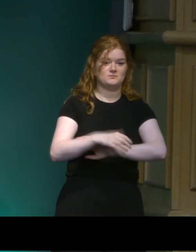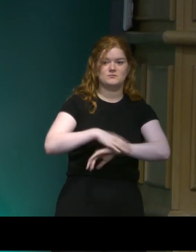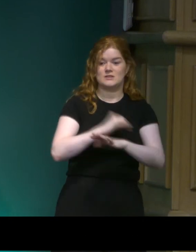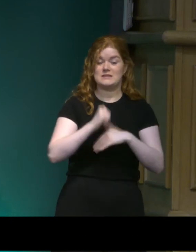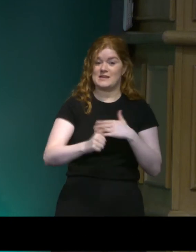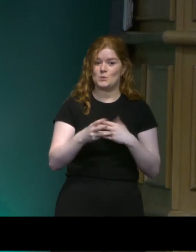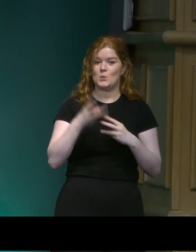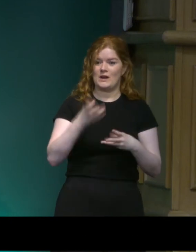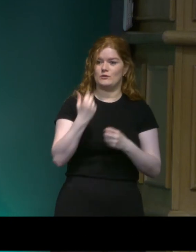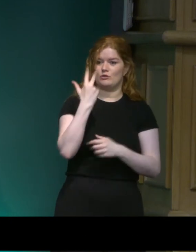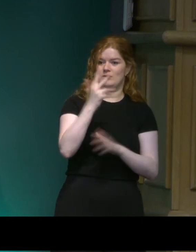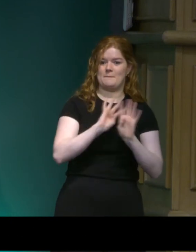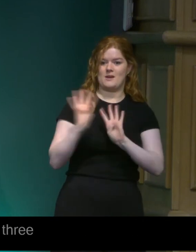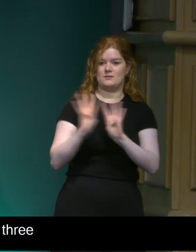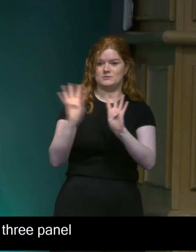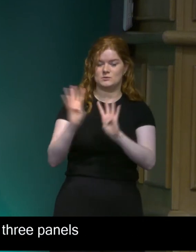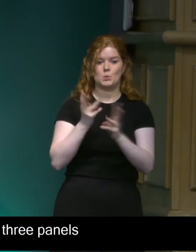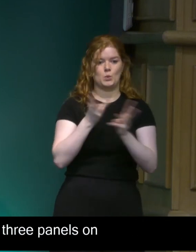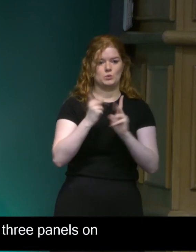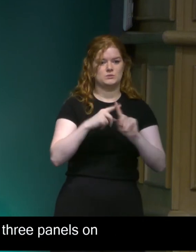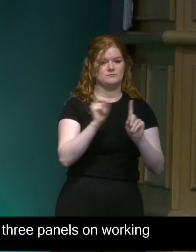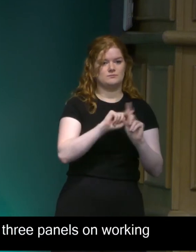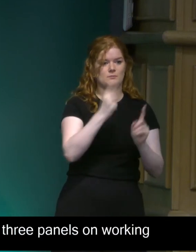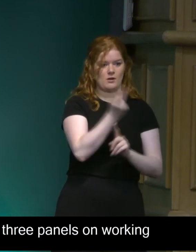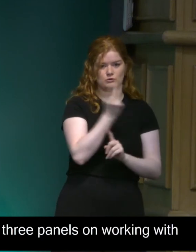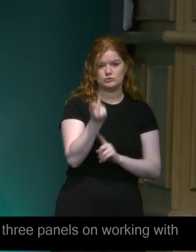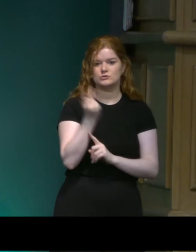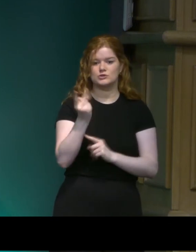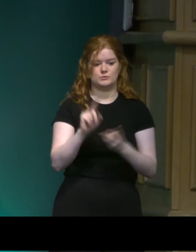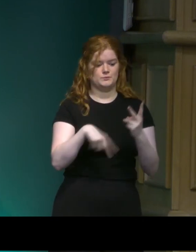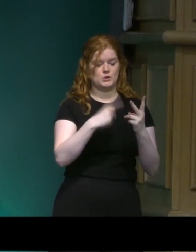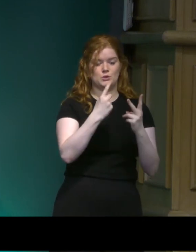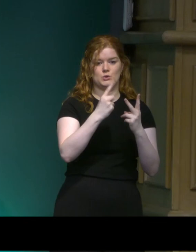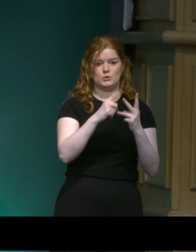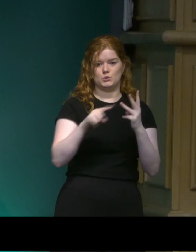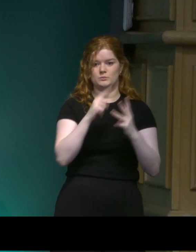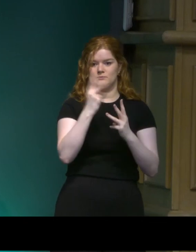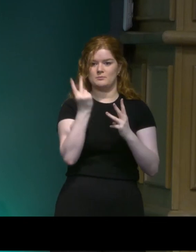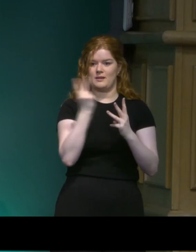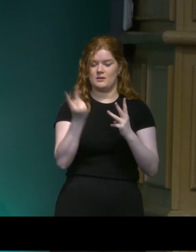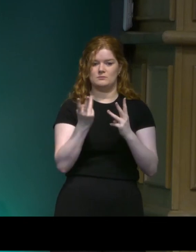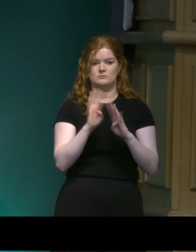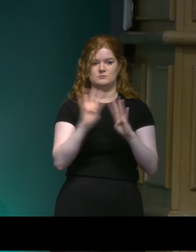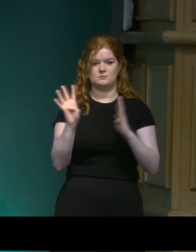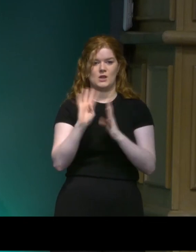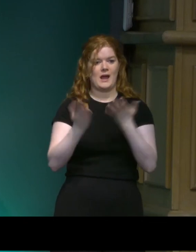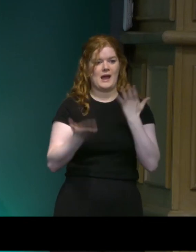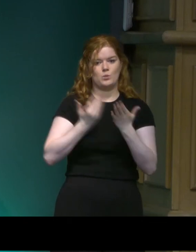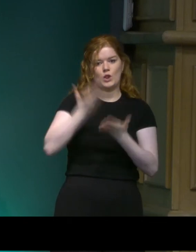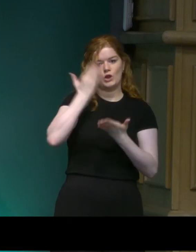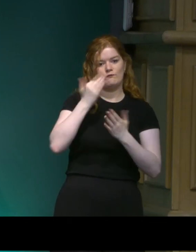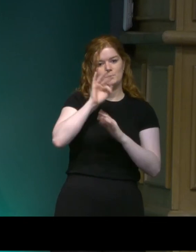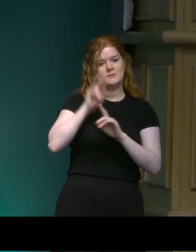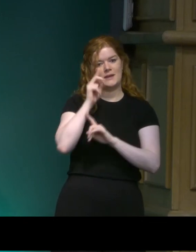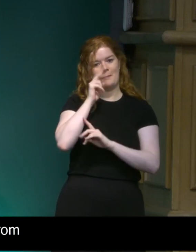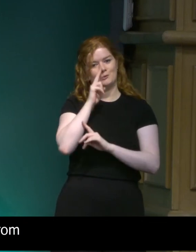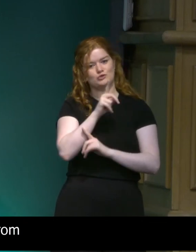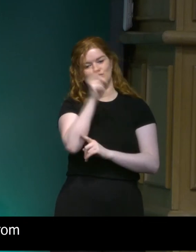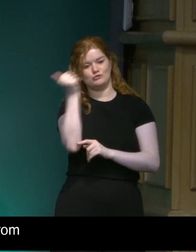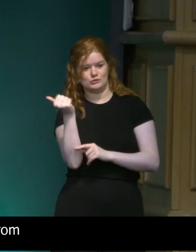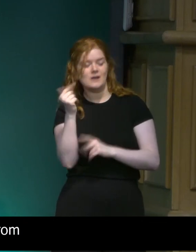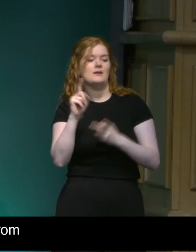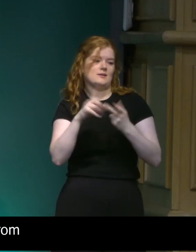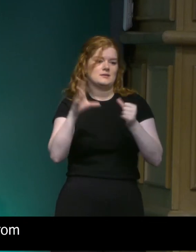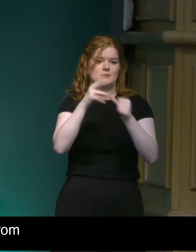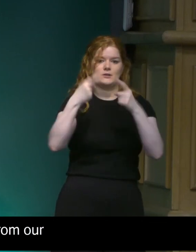three panels on working with partners uh two panels on learning from our neighbors and